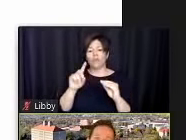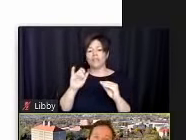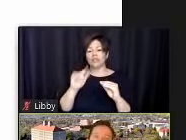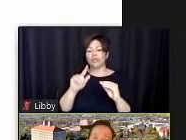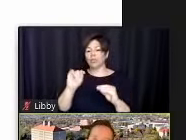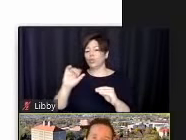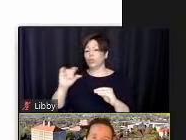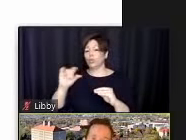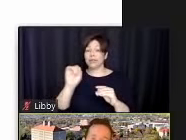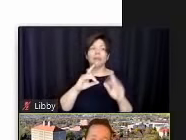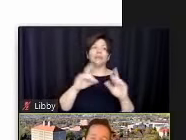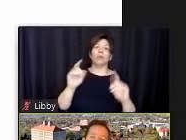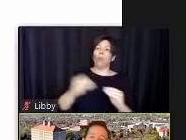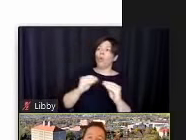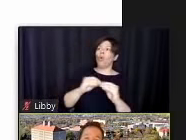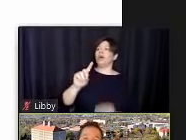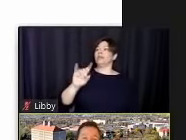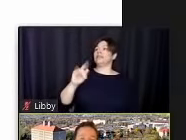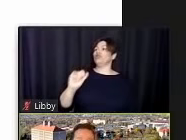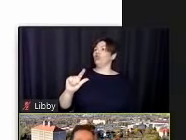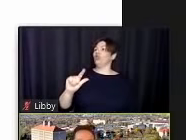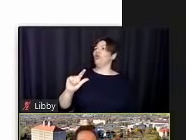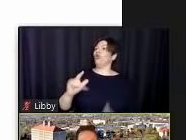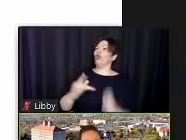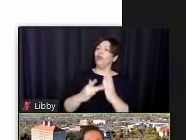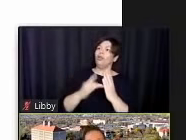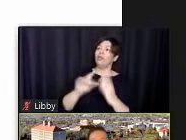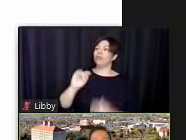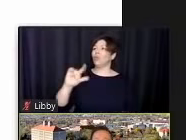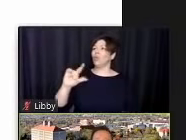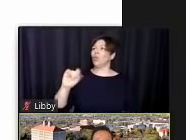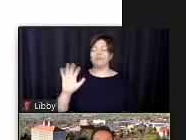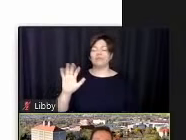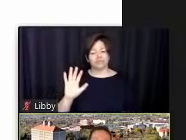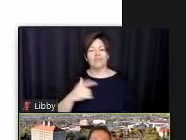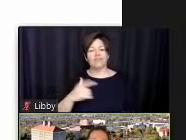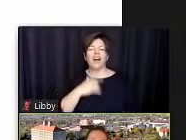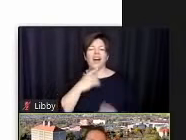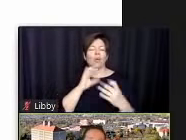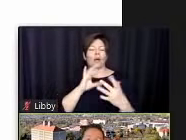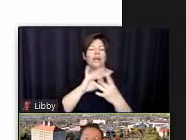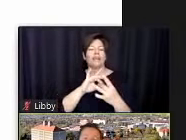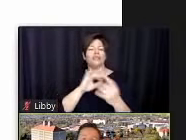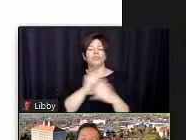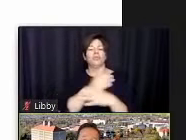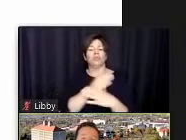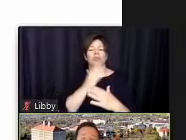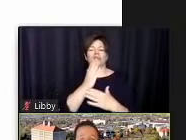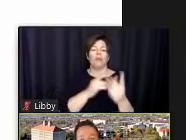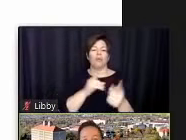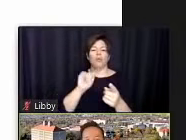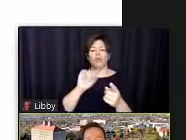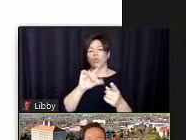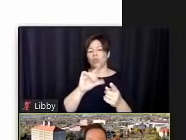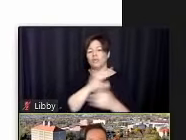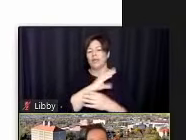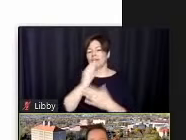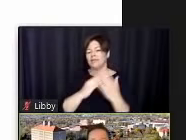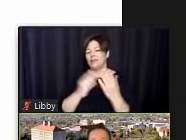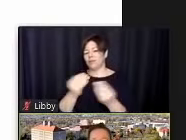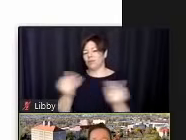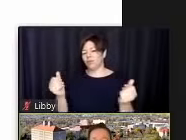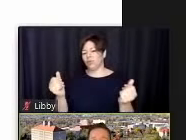all need, more digital tools. Well, my goal today is to make connections between some of these tools and some of the